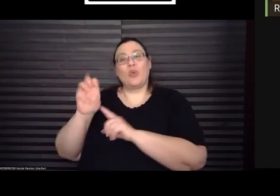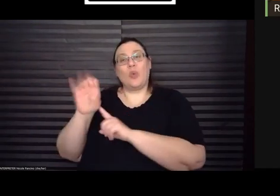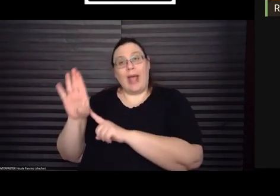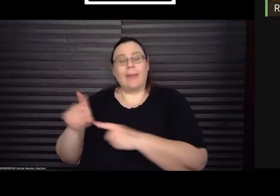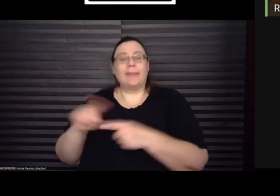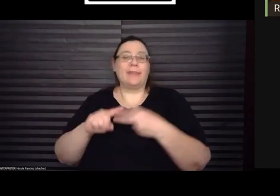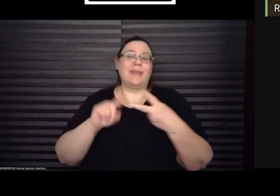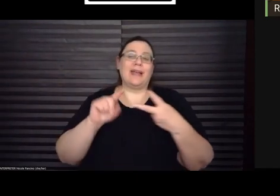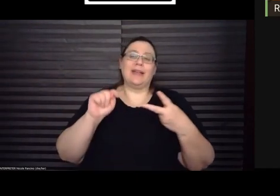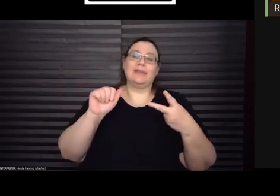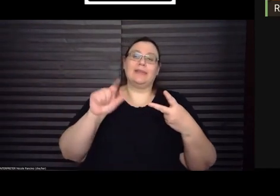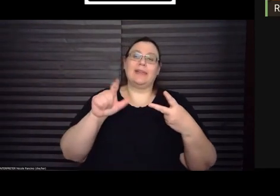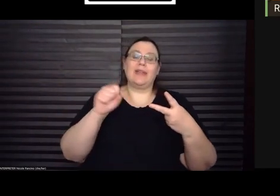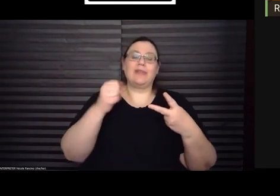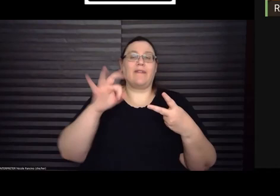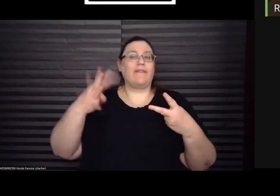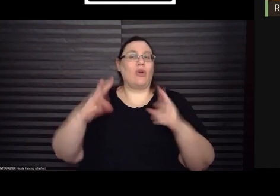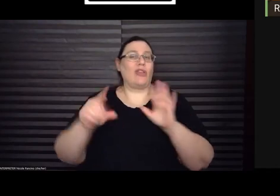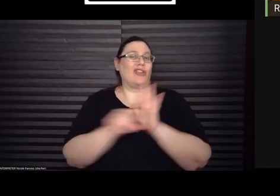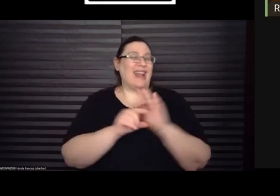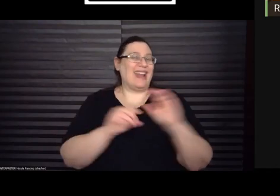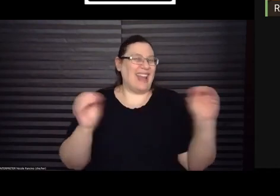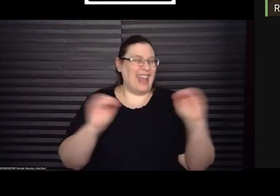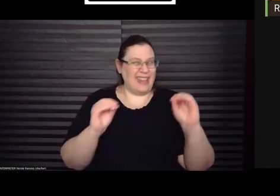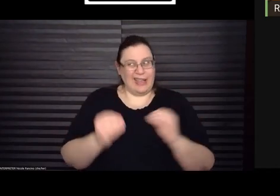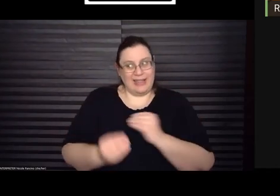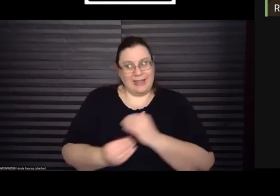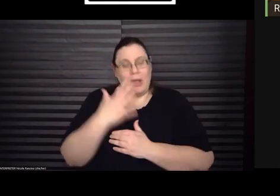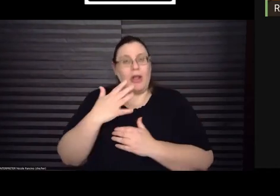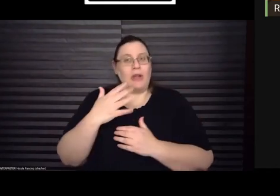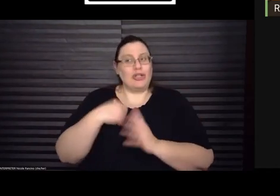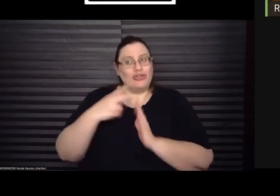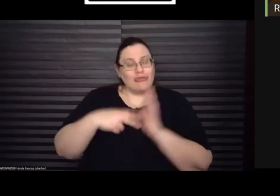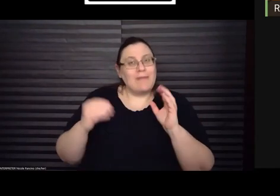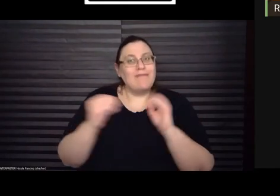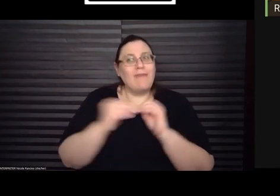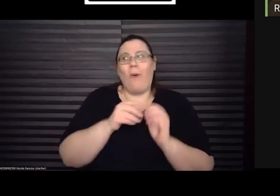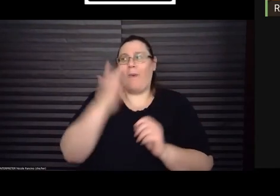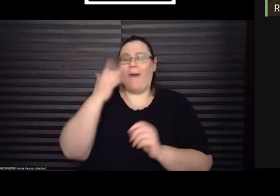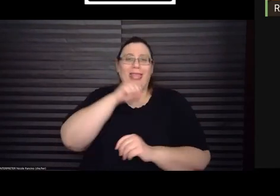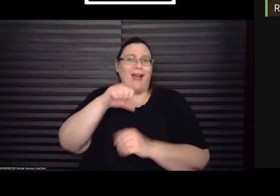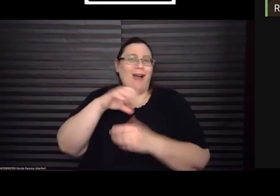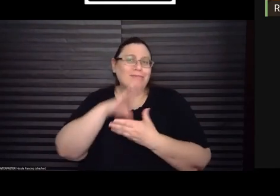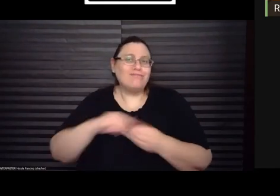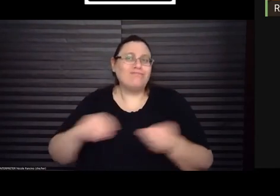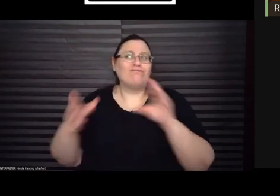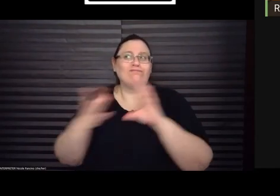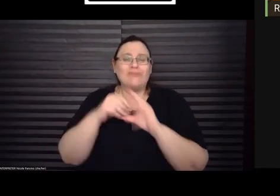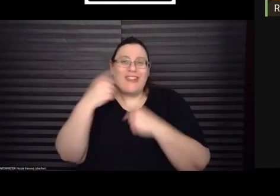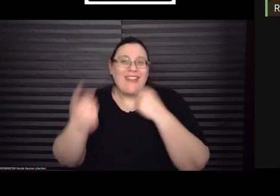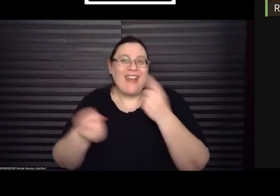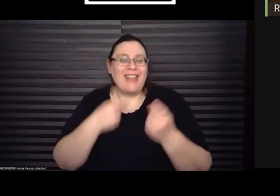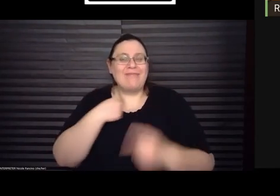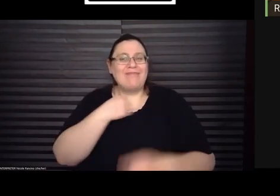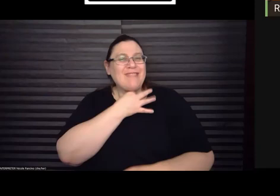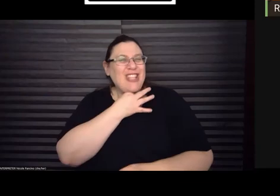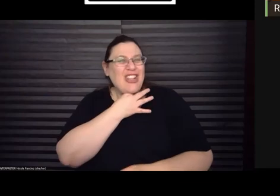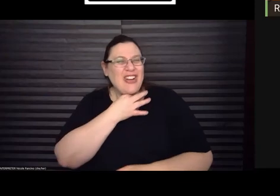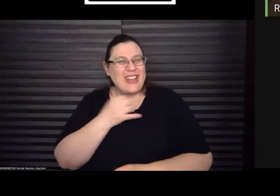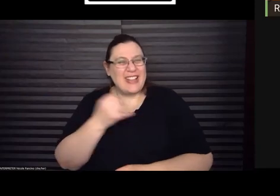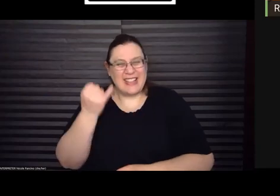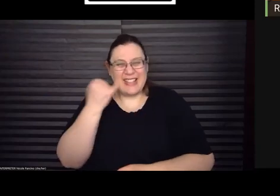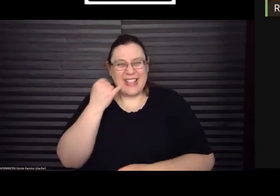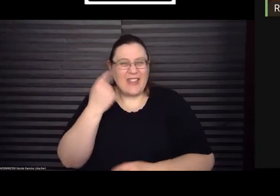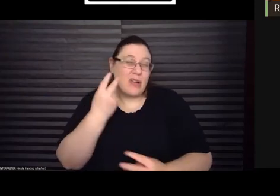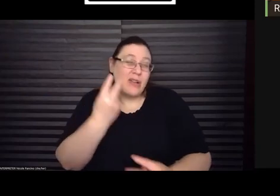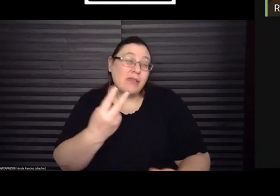that inspired my desire to read more, and also for my love of storytelling. And I'm curious, if we go into the